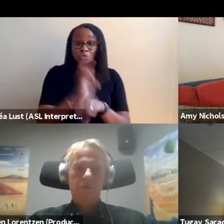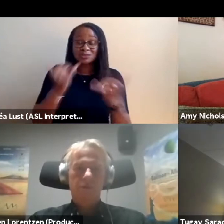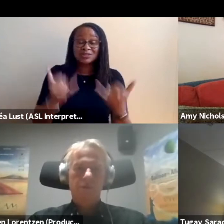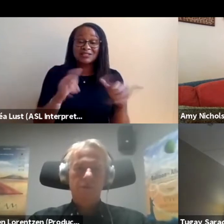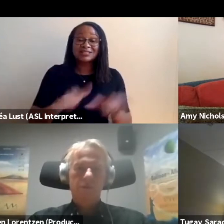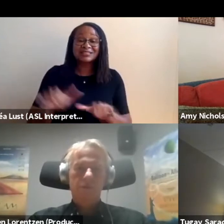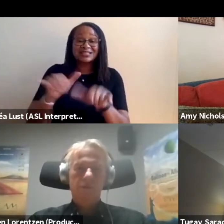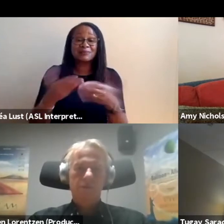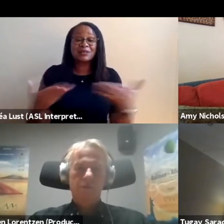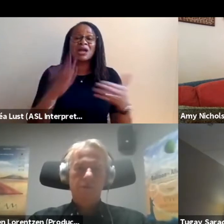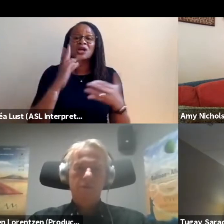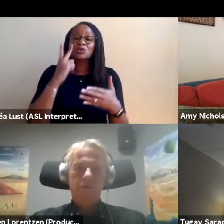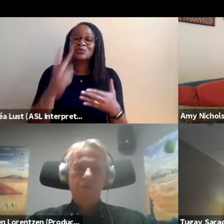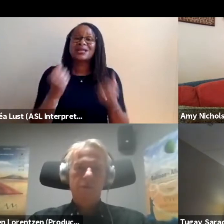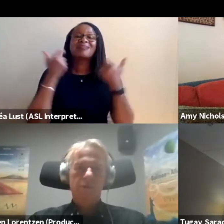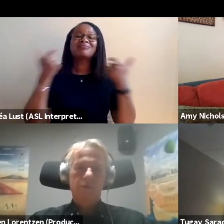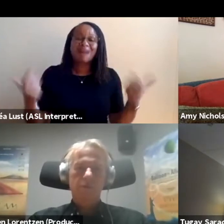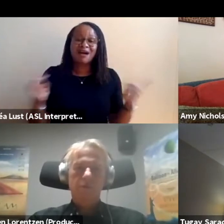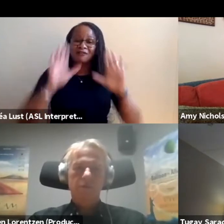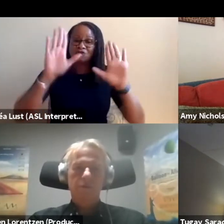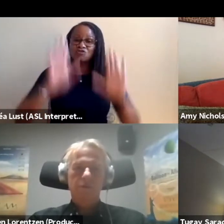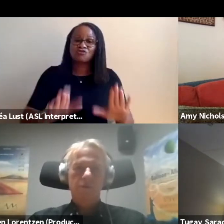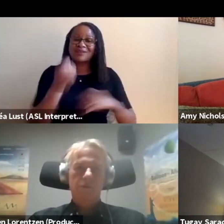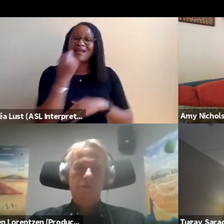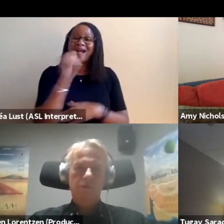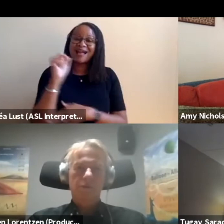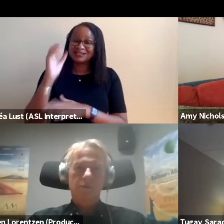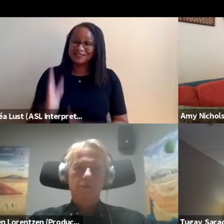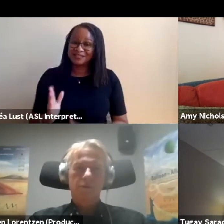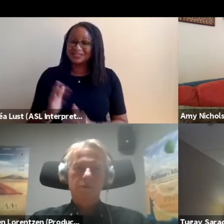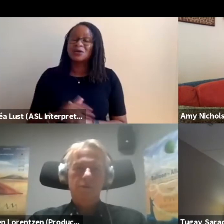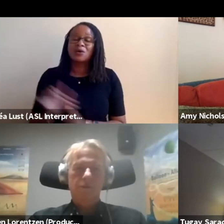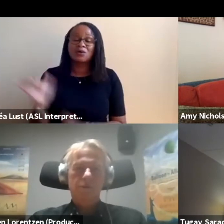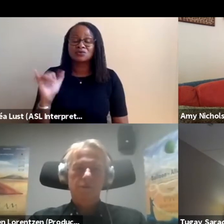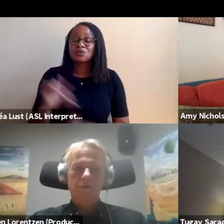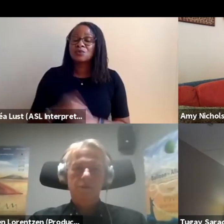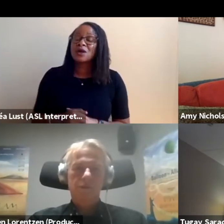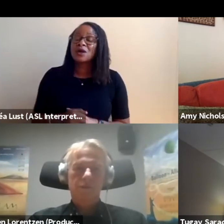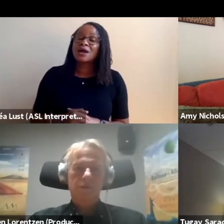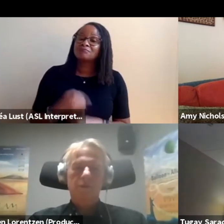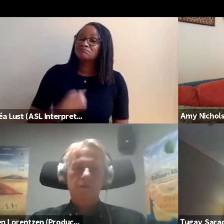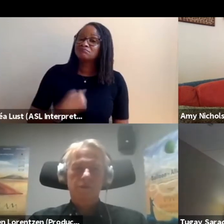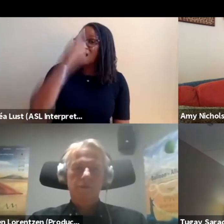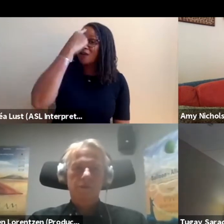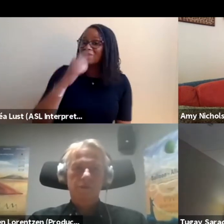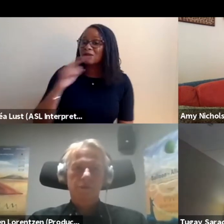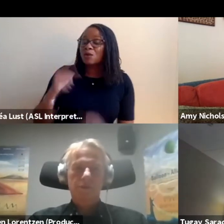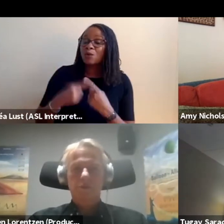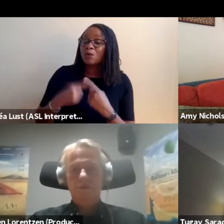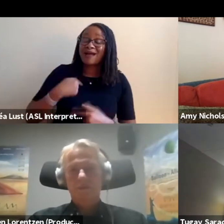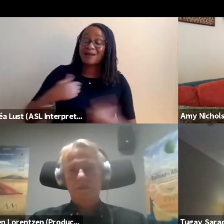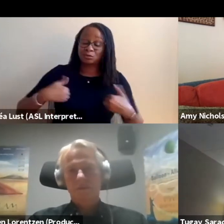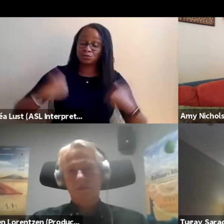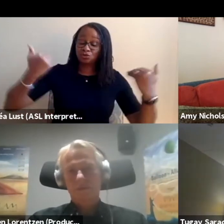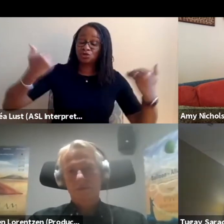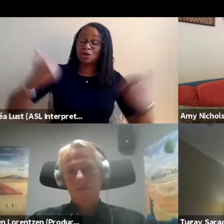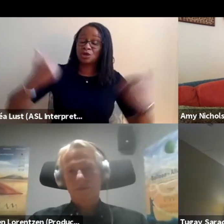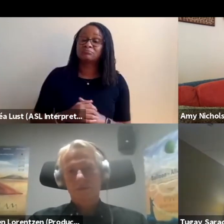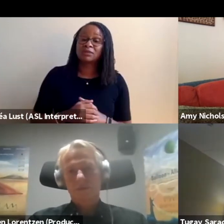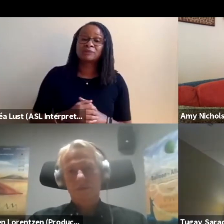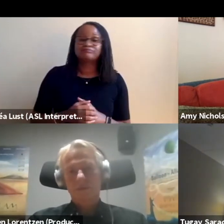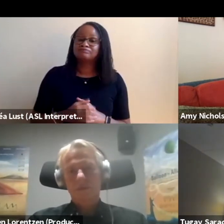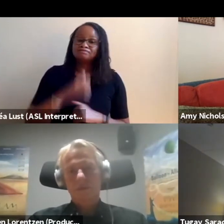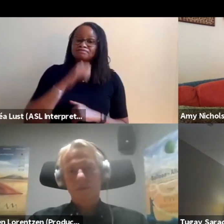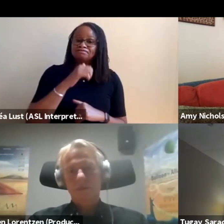of great activists. And I think if when I was young, it would have been good for me